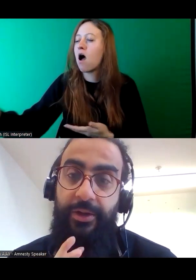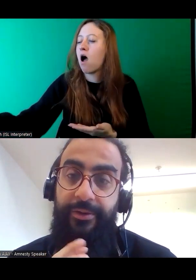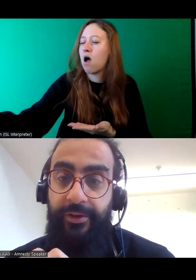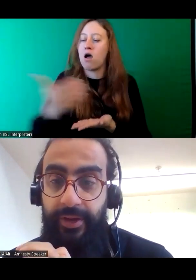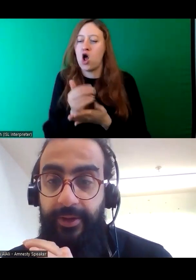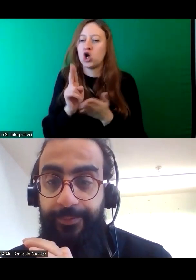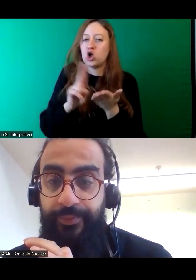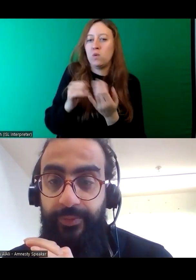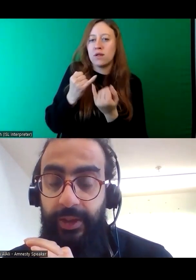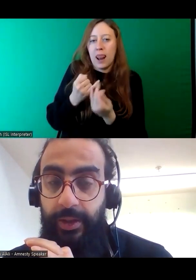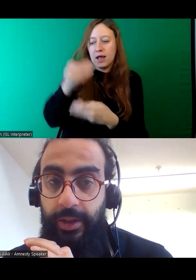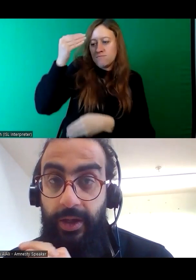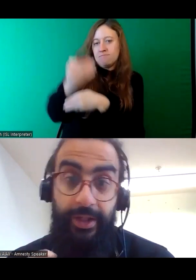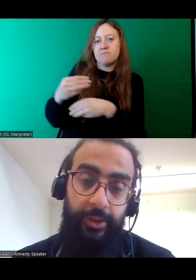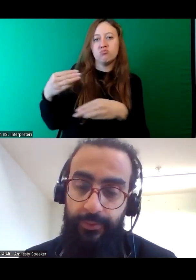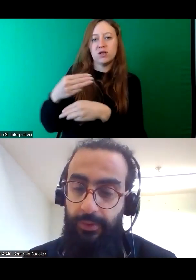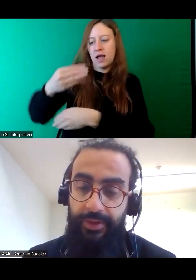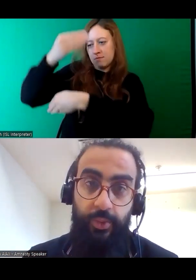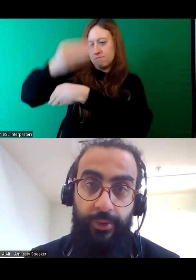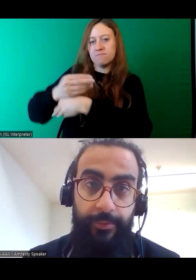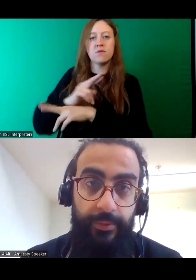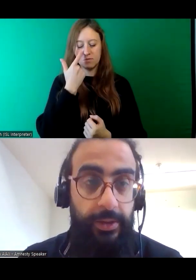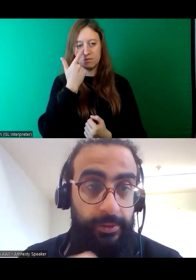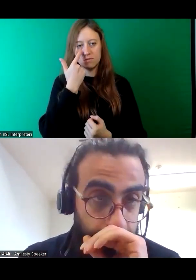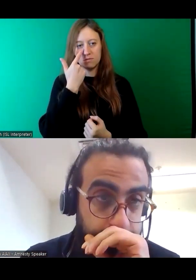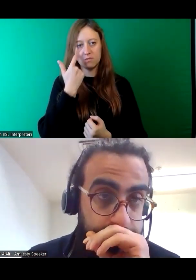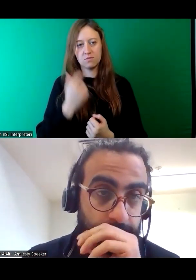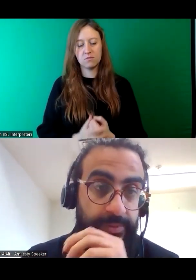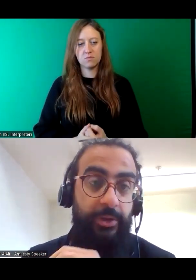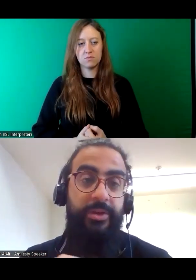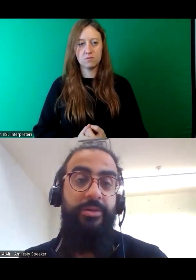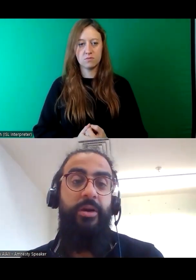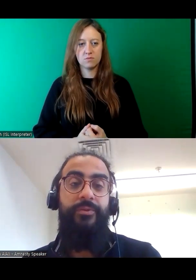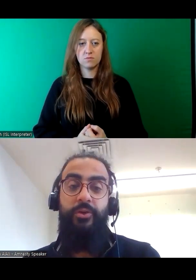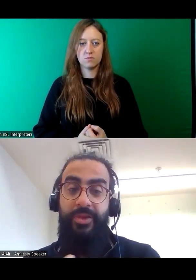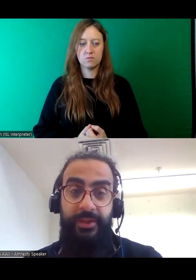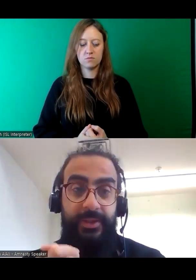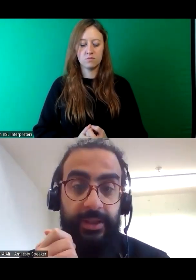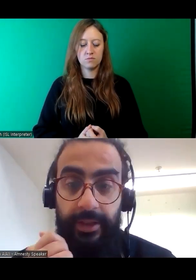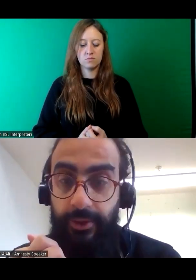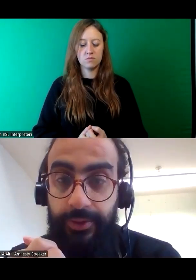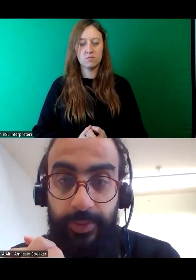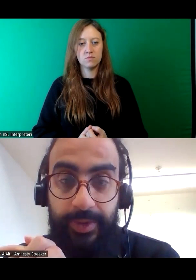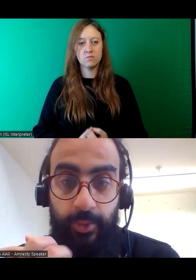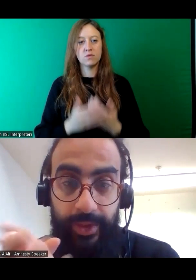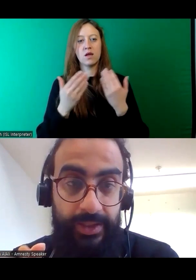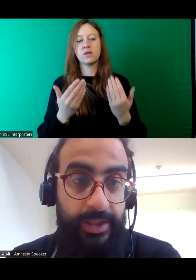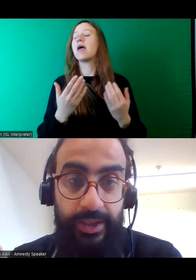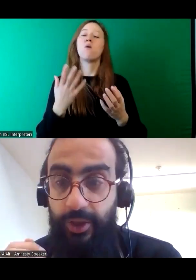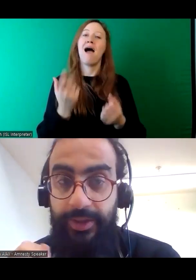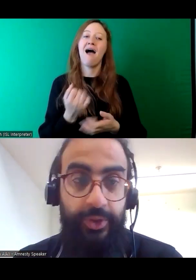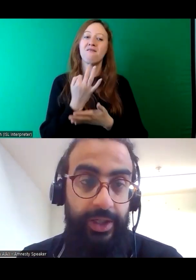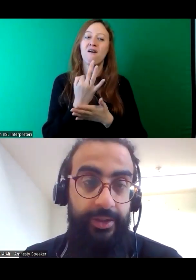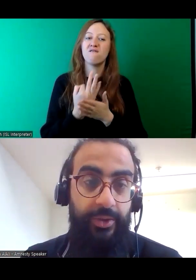things are unlawful in this war. Now there are a few methods. Later on, maybe when I send